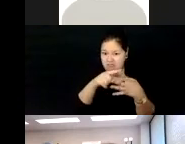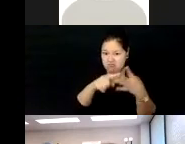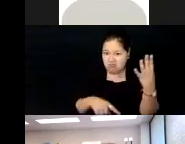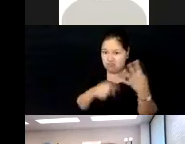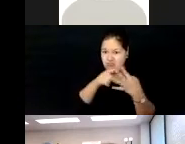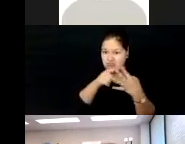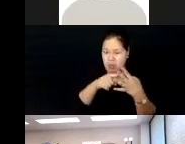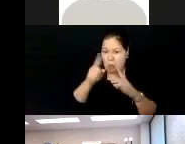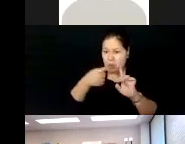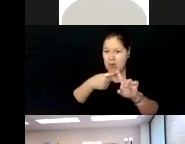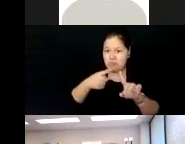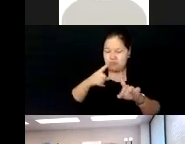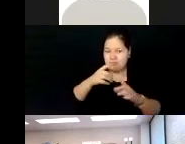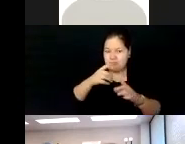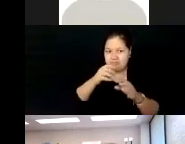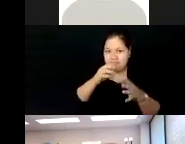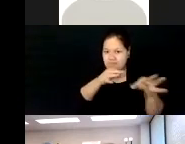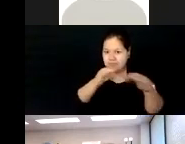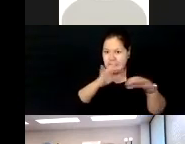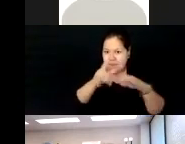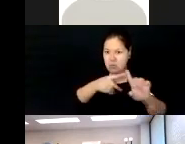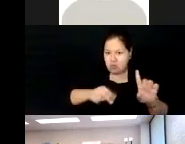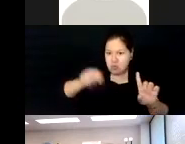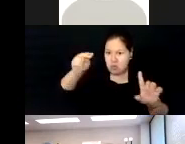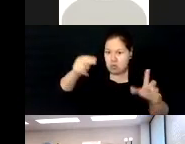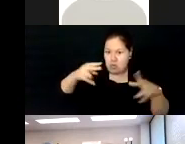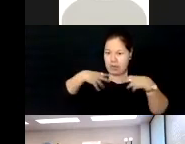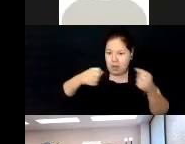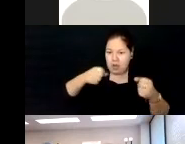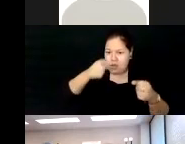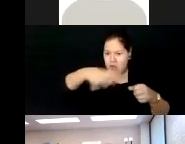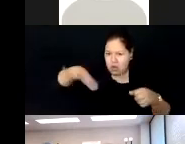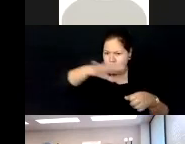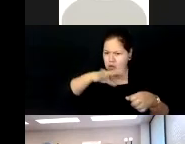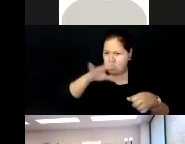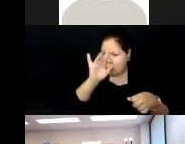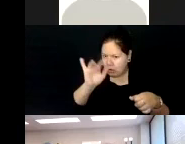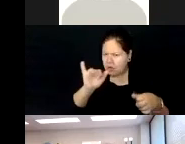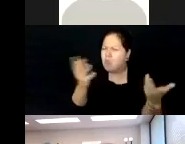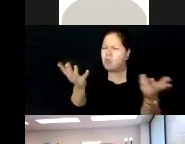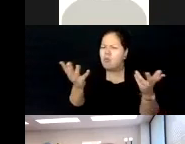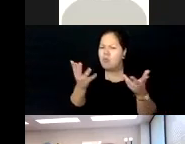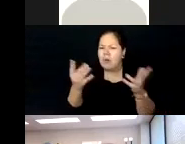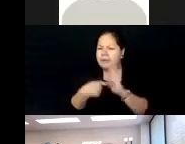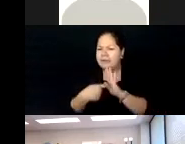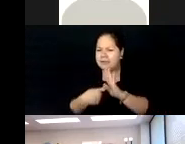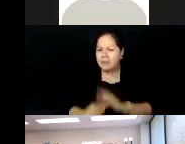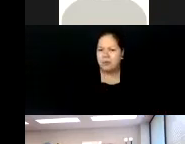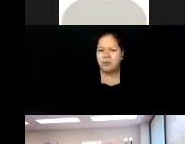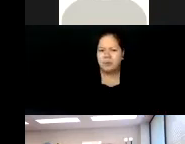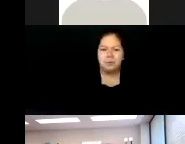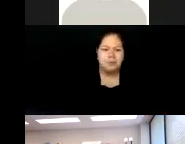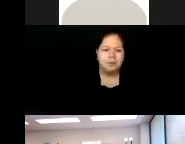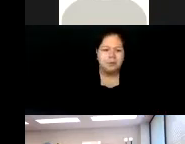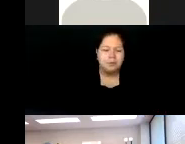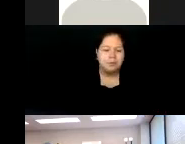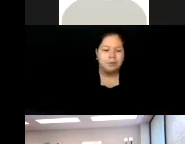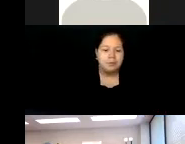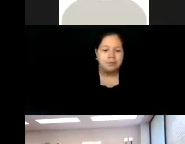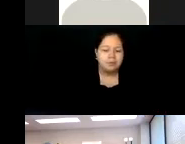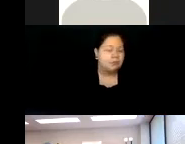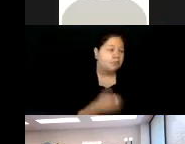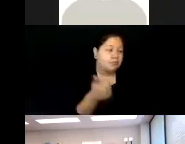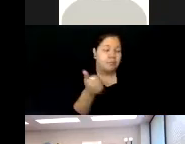going to be exposed to Northern realities, what kinds of things come up? Okay, no, that's a